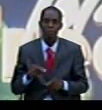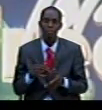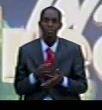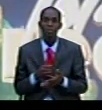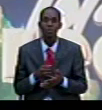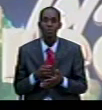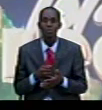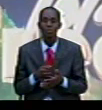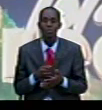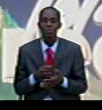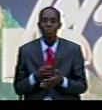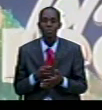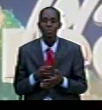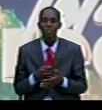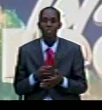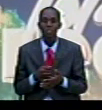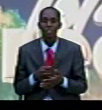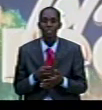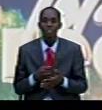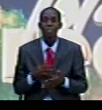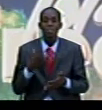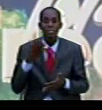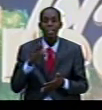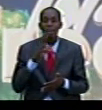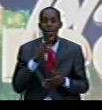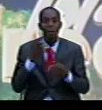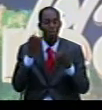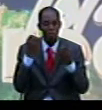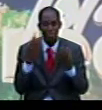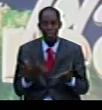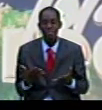Because there are several forces also contending with that seat.